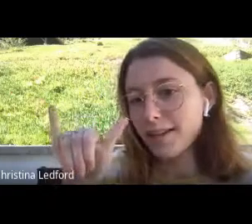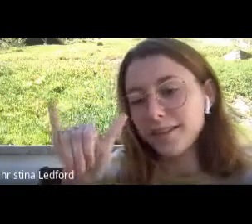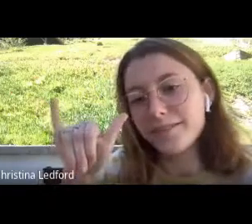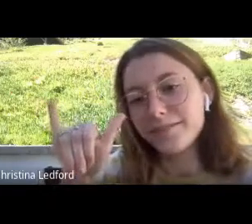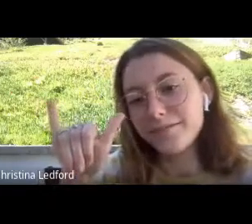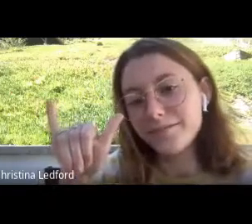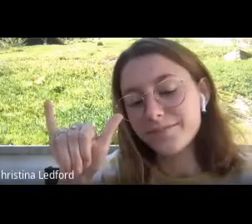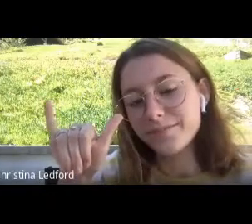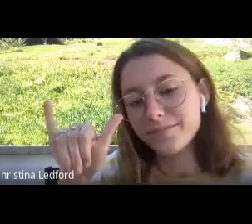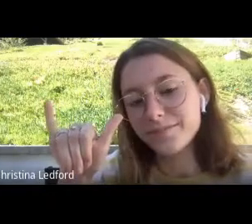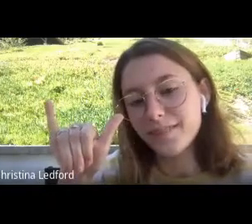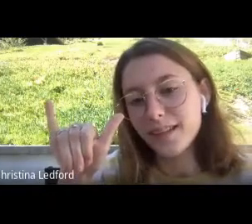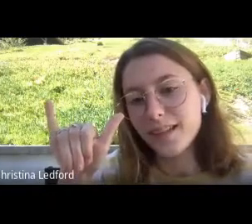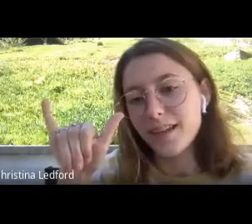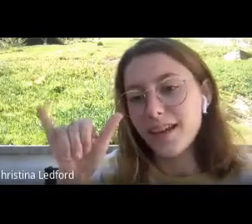Y.